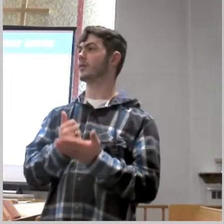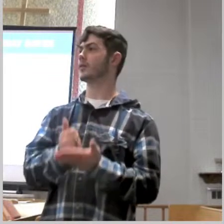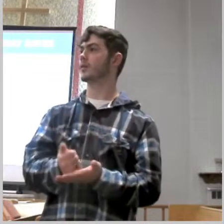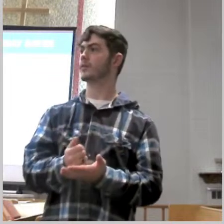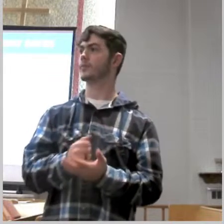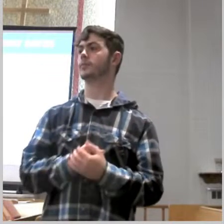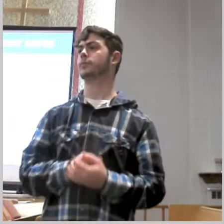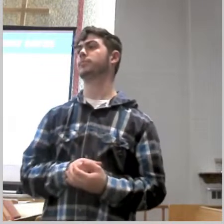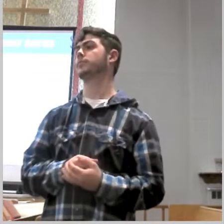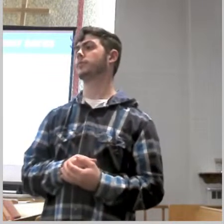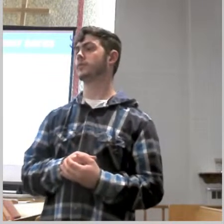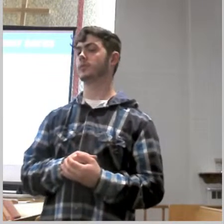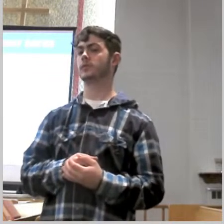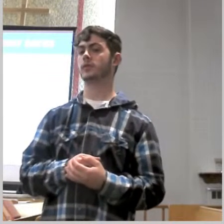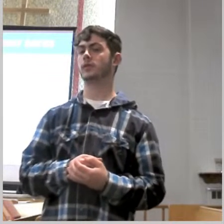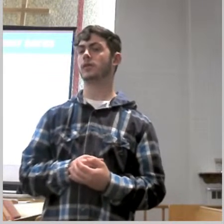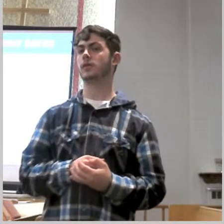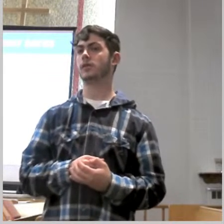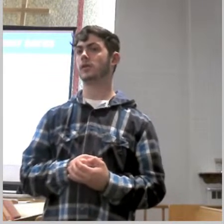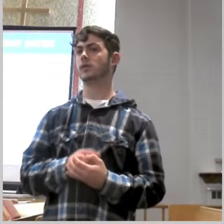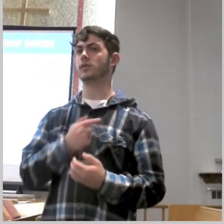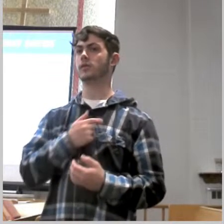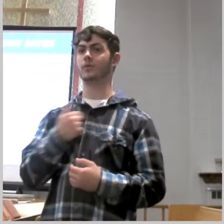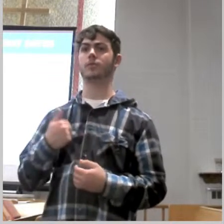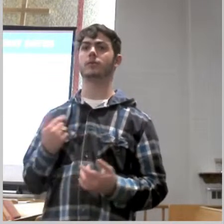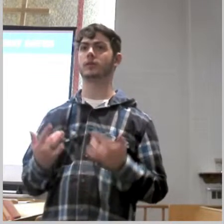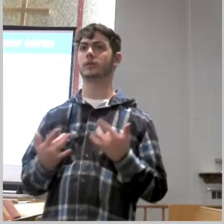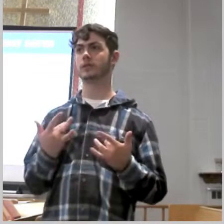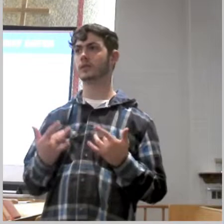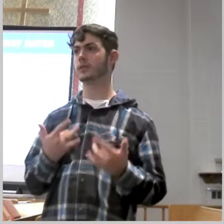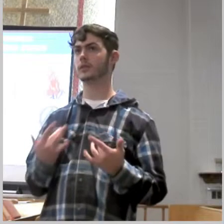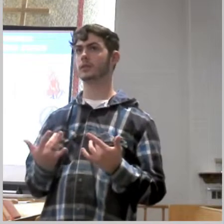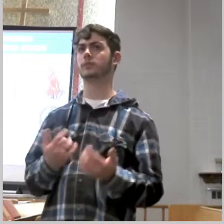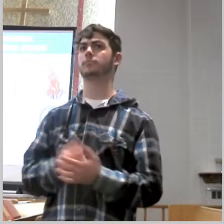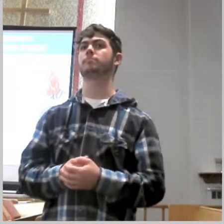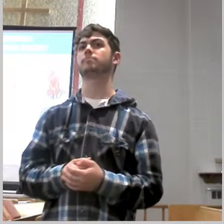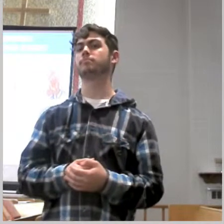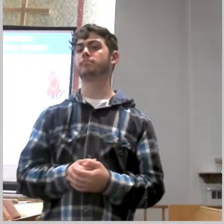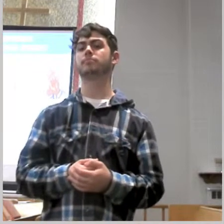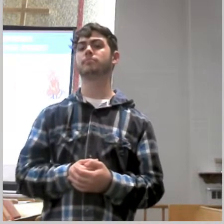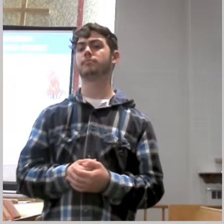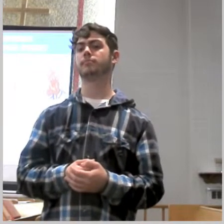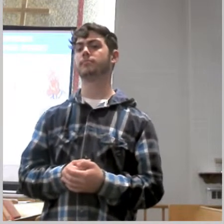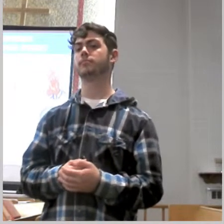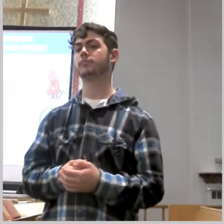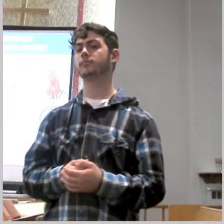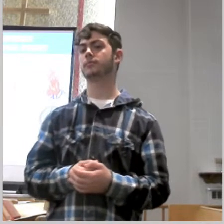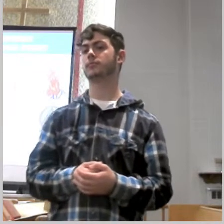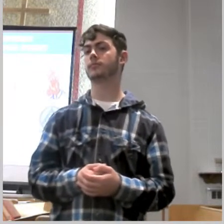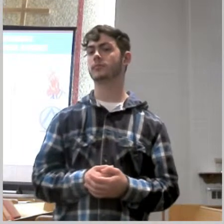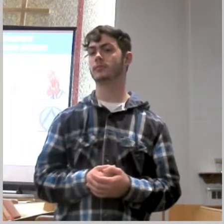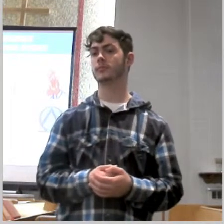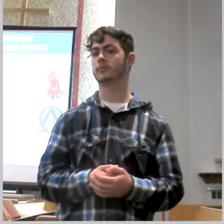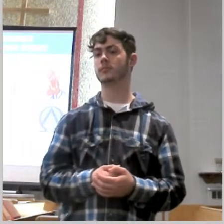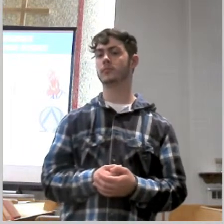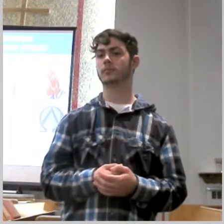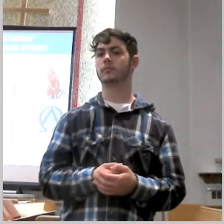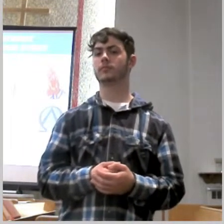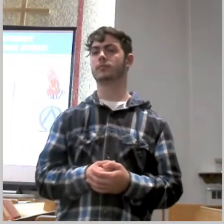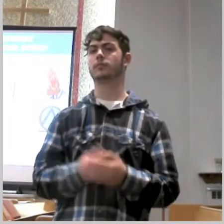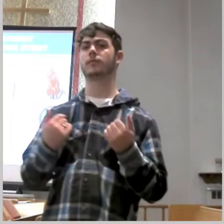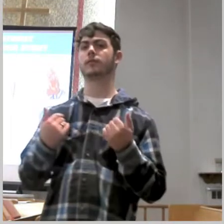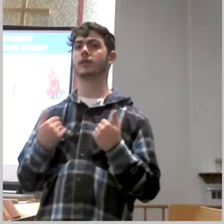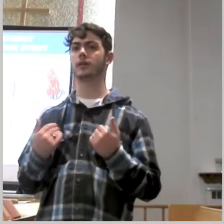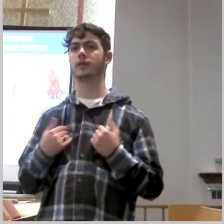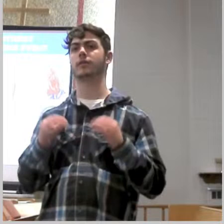one, if you want more than one for your household, or if you're just excited to grab one. So there will be a ground